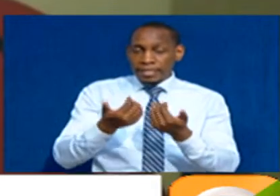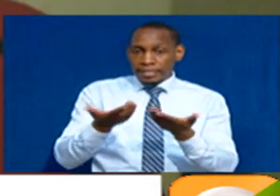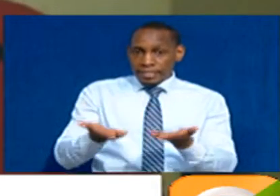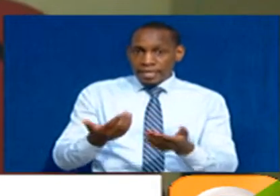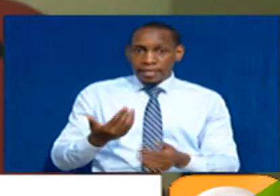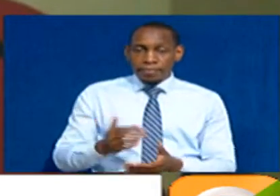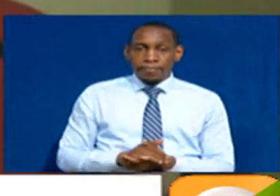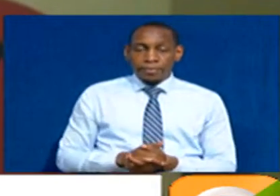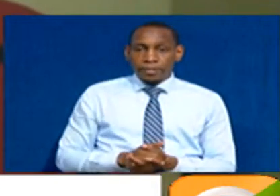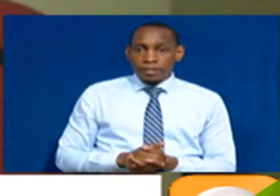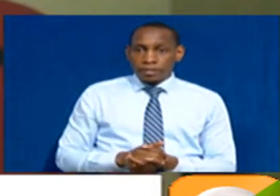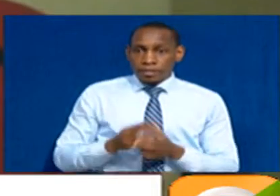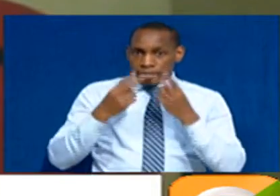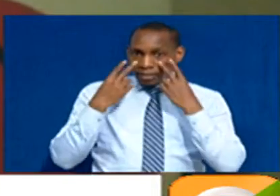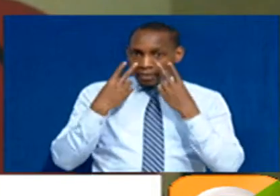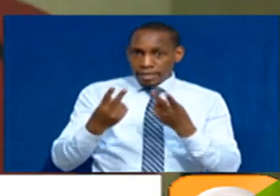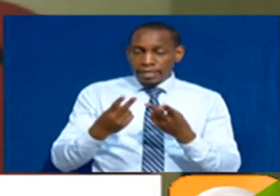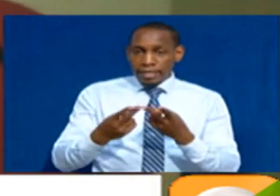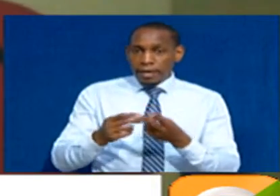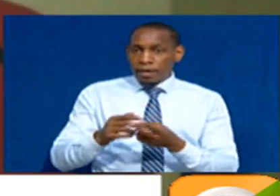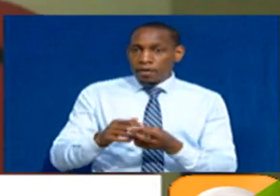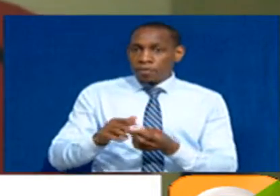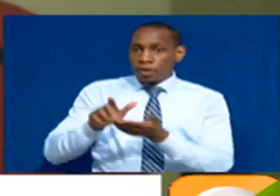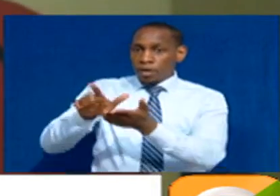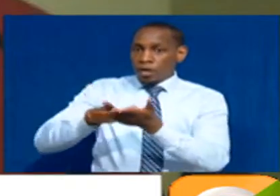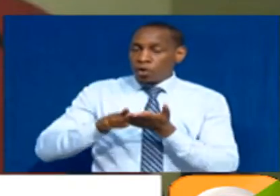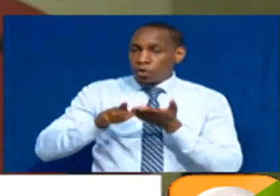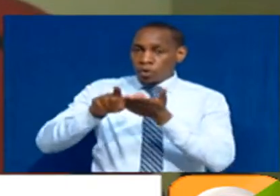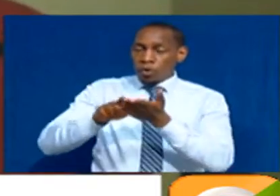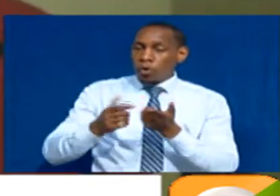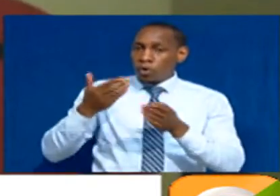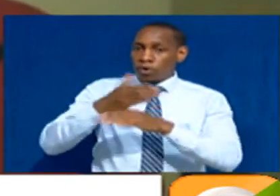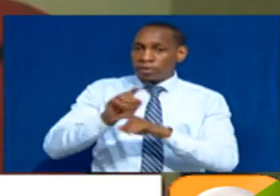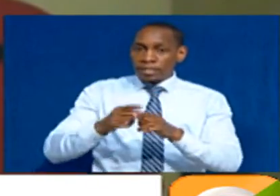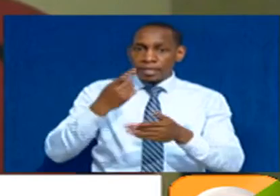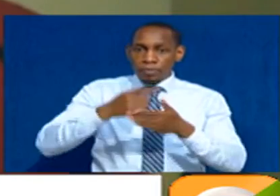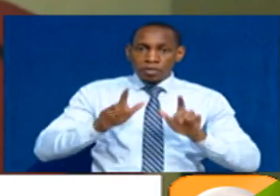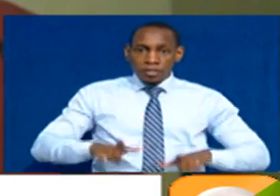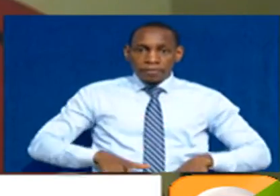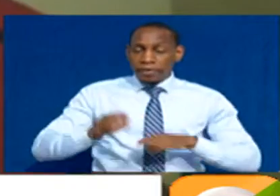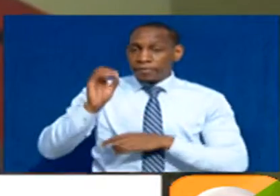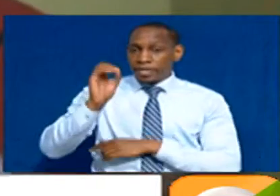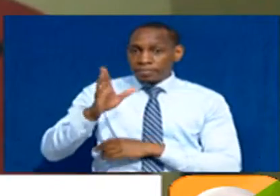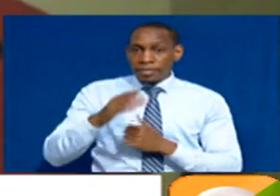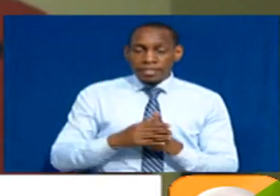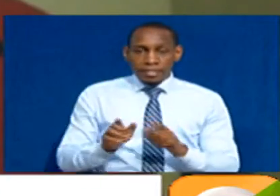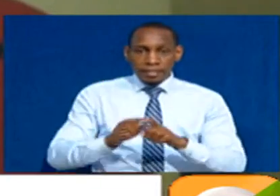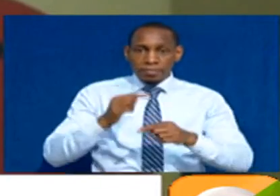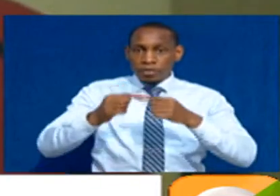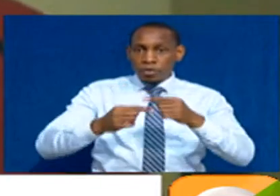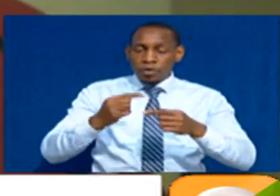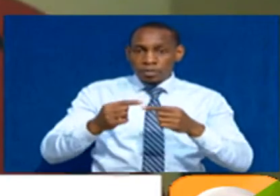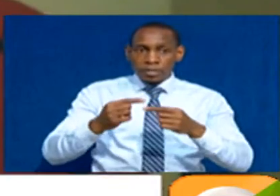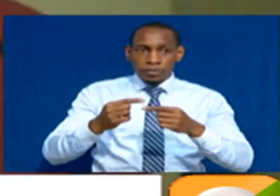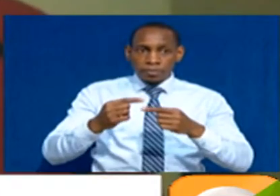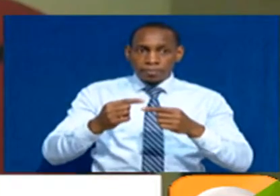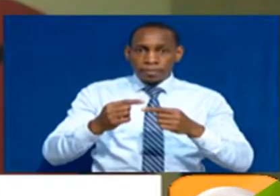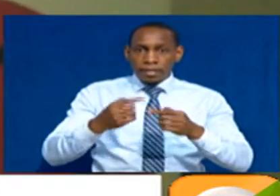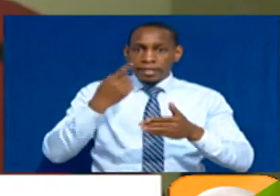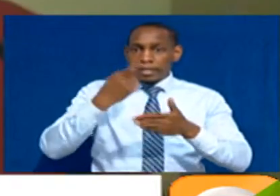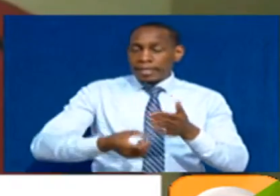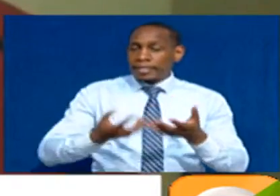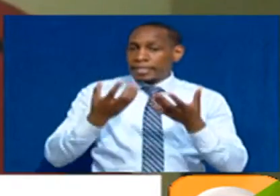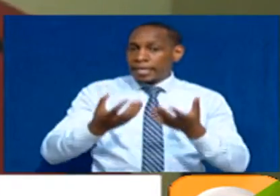country, looking at the high level of debt. The debt burden is high. Cost of living is very high. We continue to experience